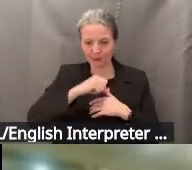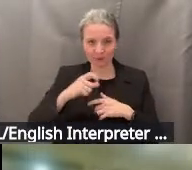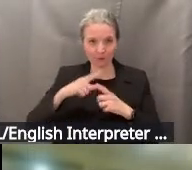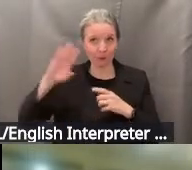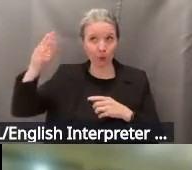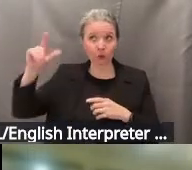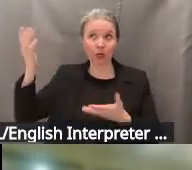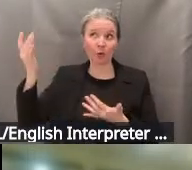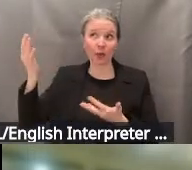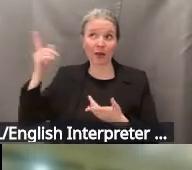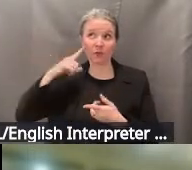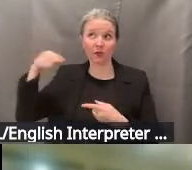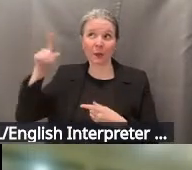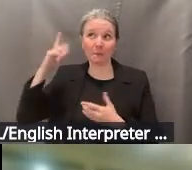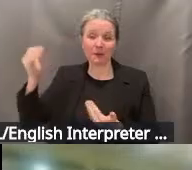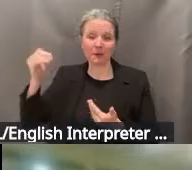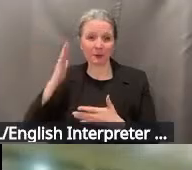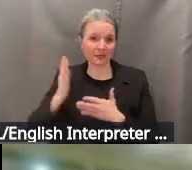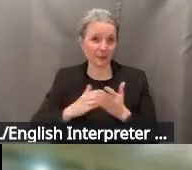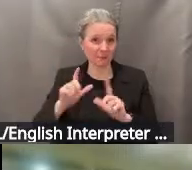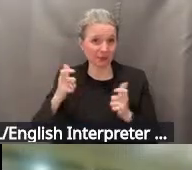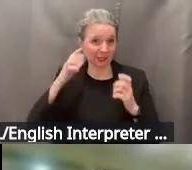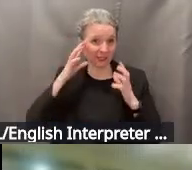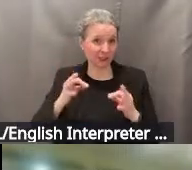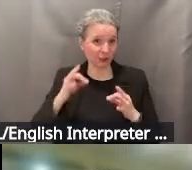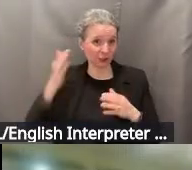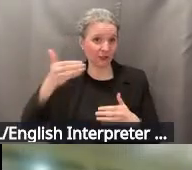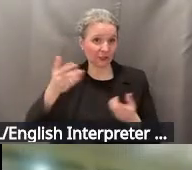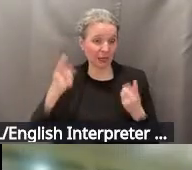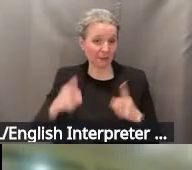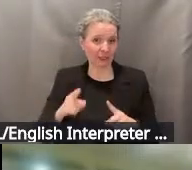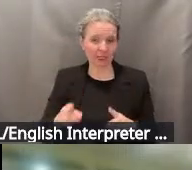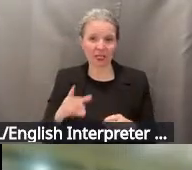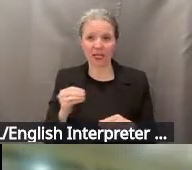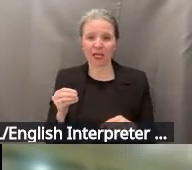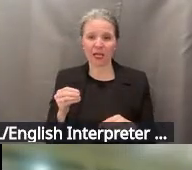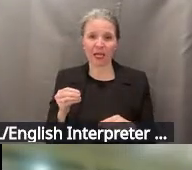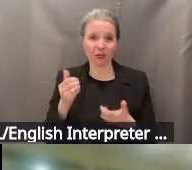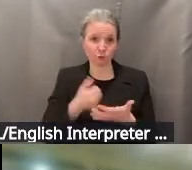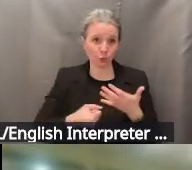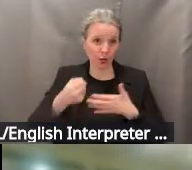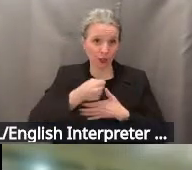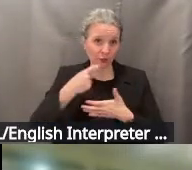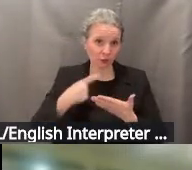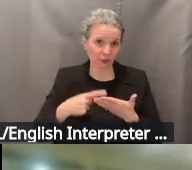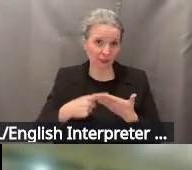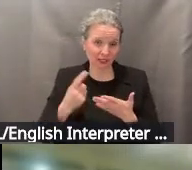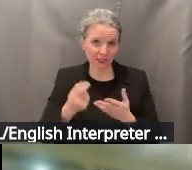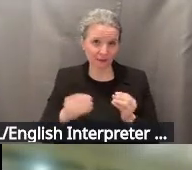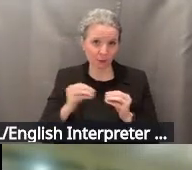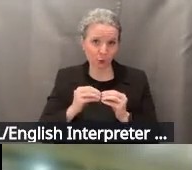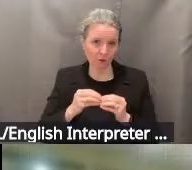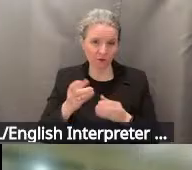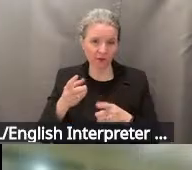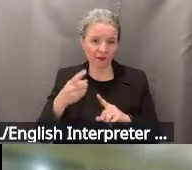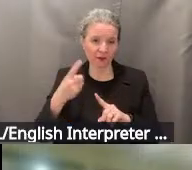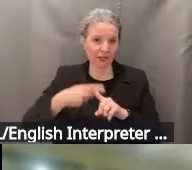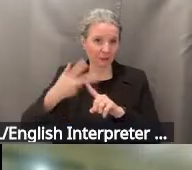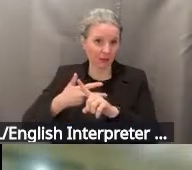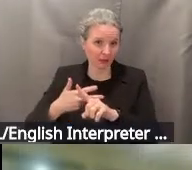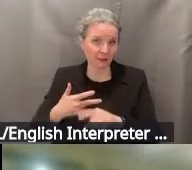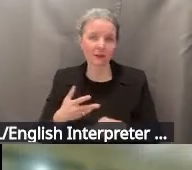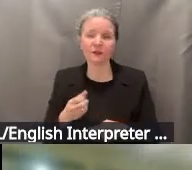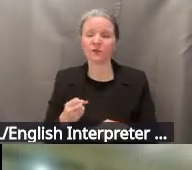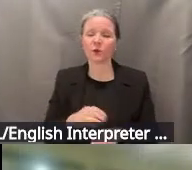like there might be some big decisions to make and priorities to discuss over the next few months. And